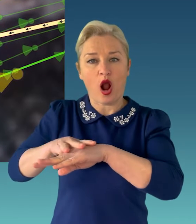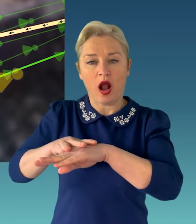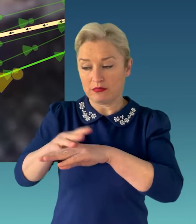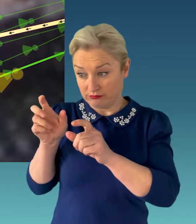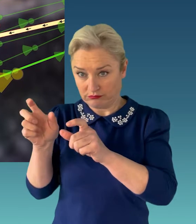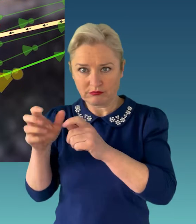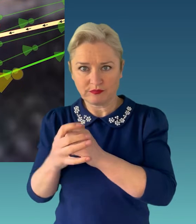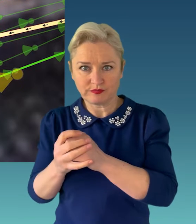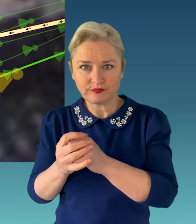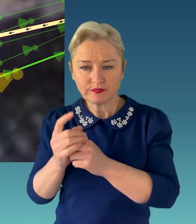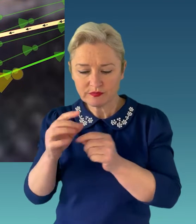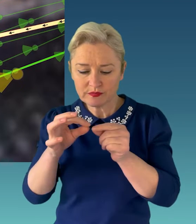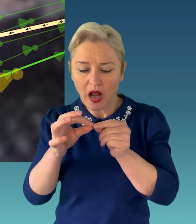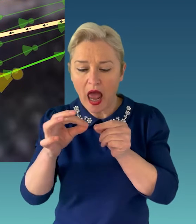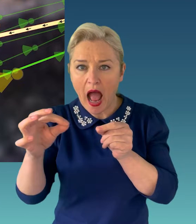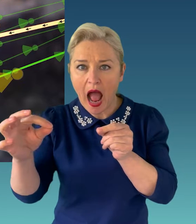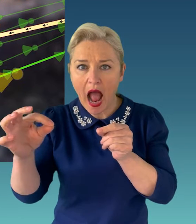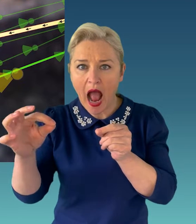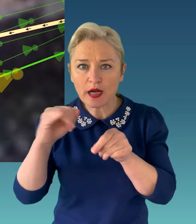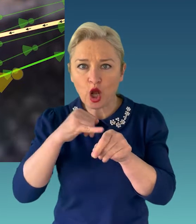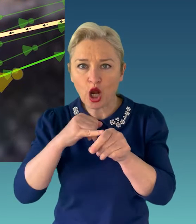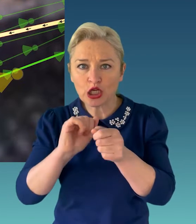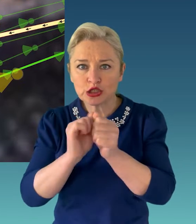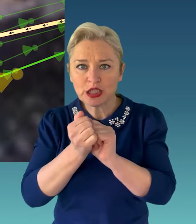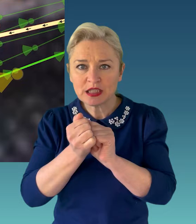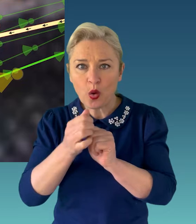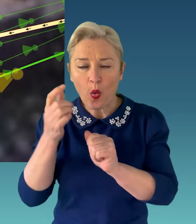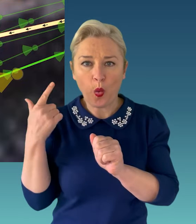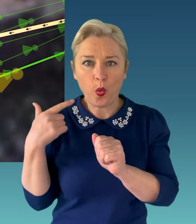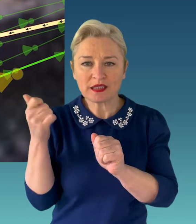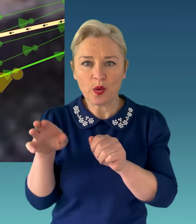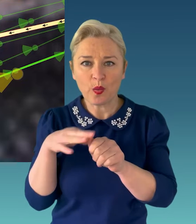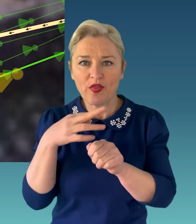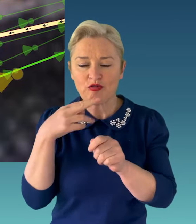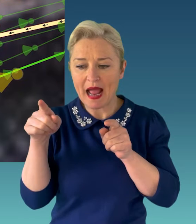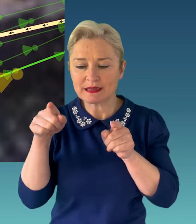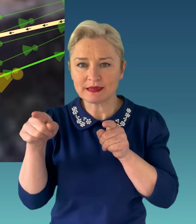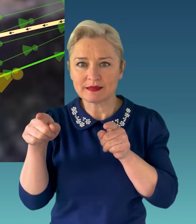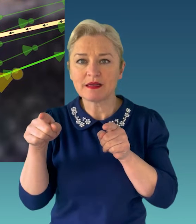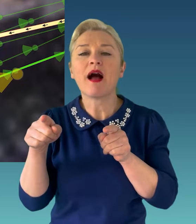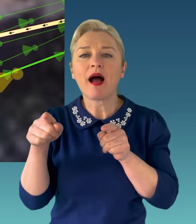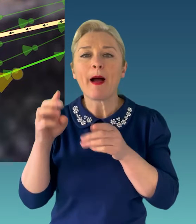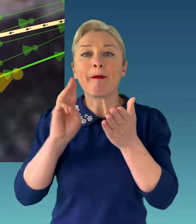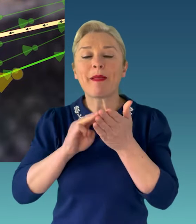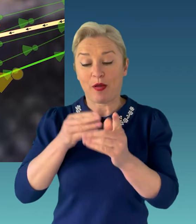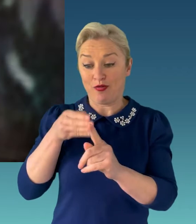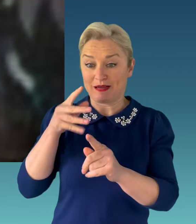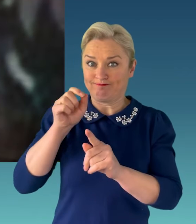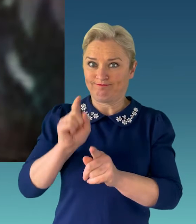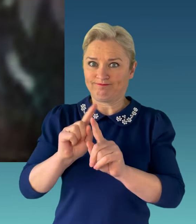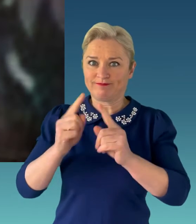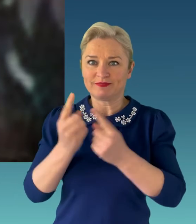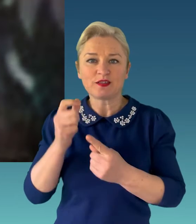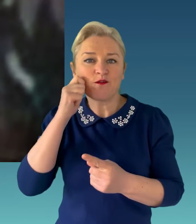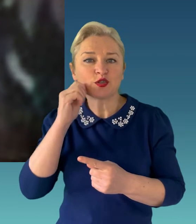And you can see that the colour of my line has changed to white with red dashes, which means that the map recognises it as a footpath.